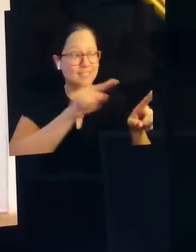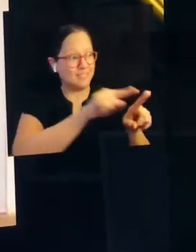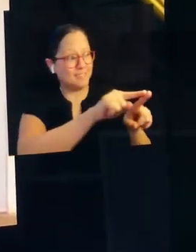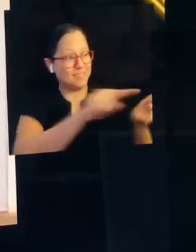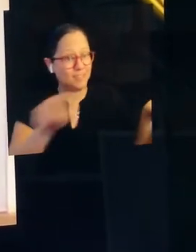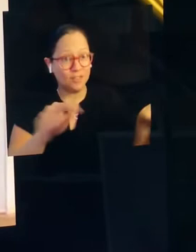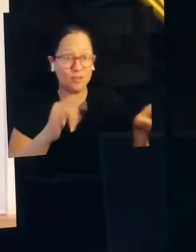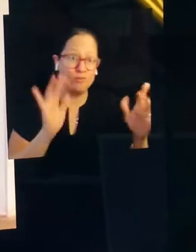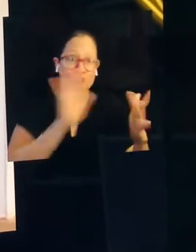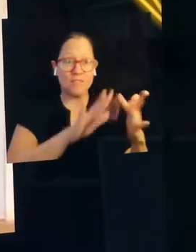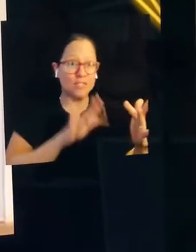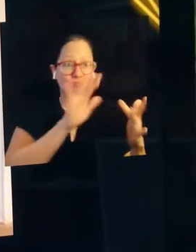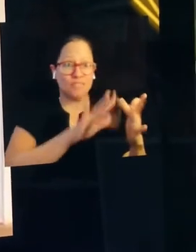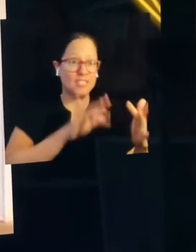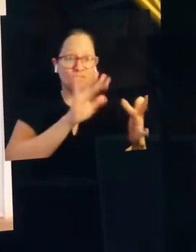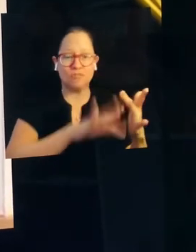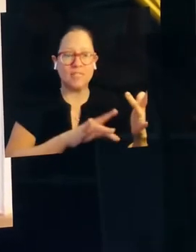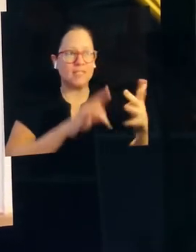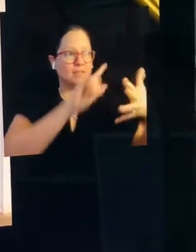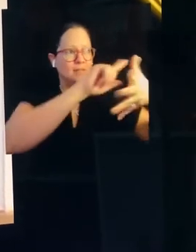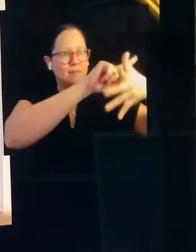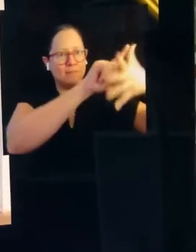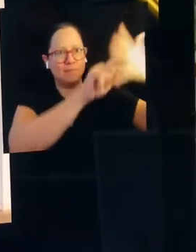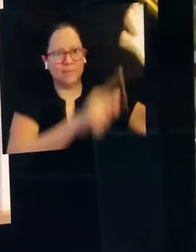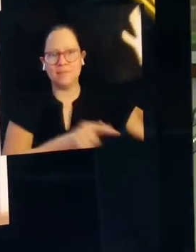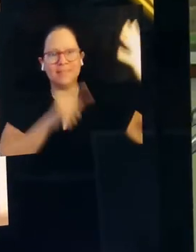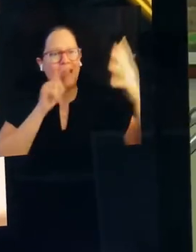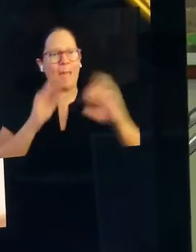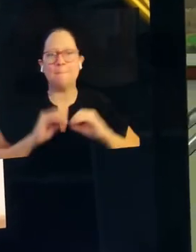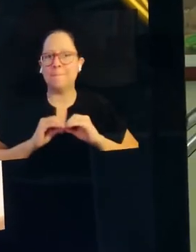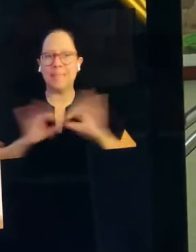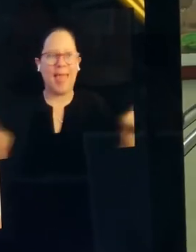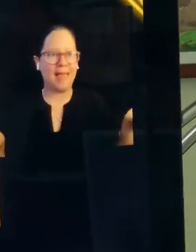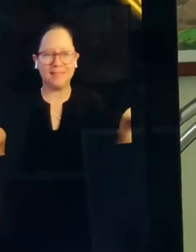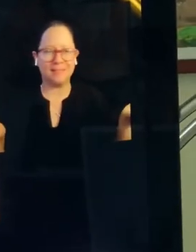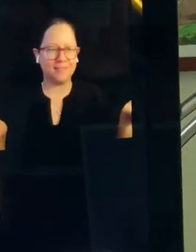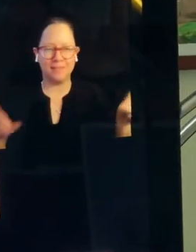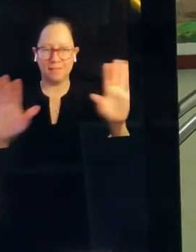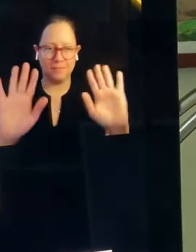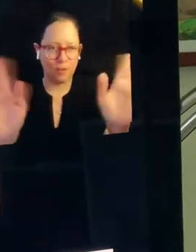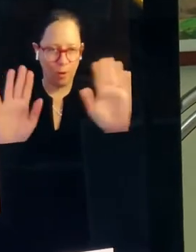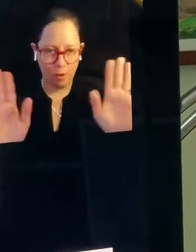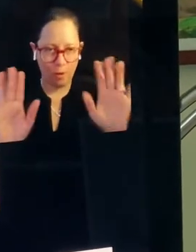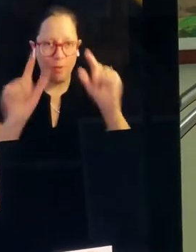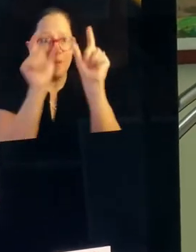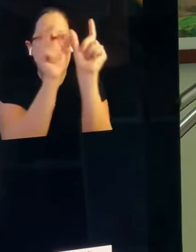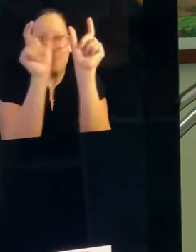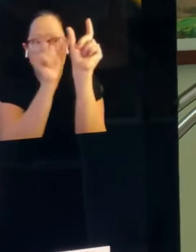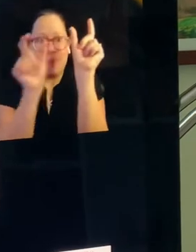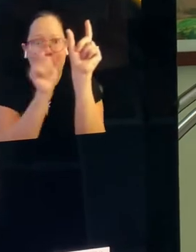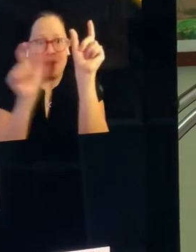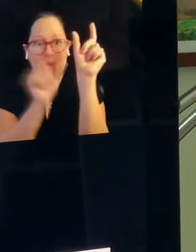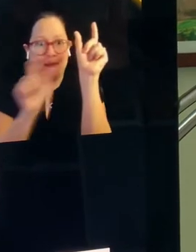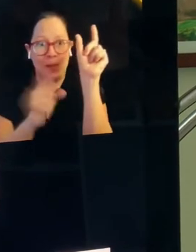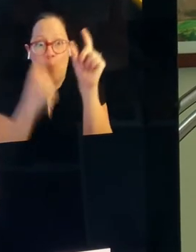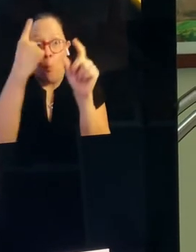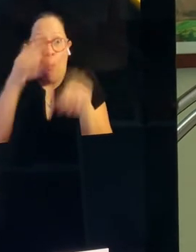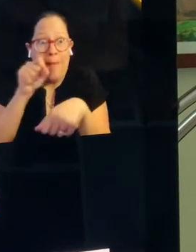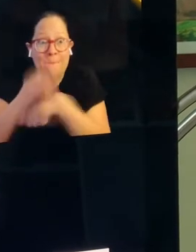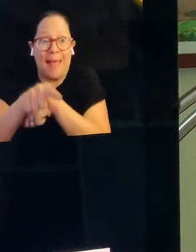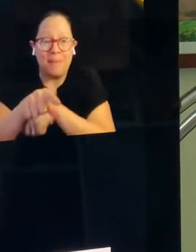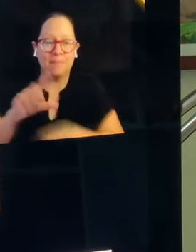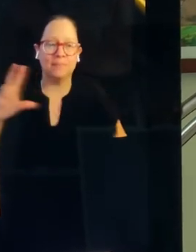out to them. Don't send email blasts. Do personalized pitching. Personalize